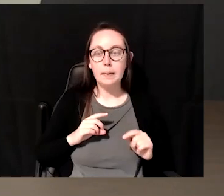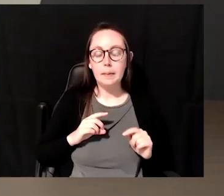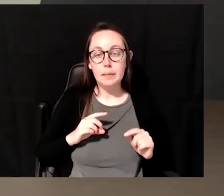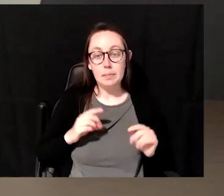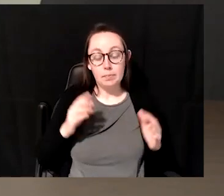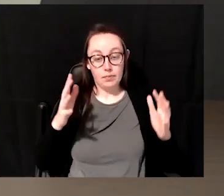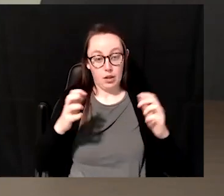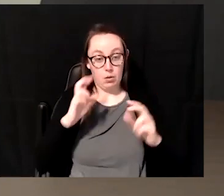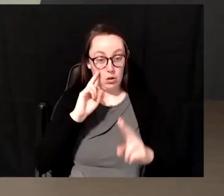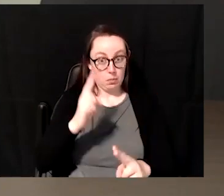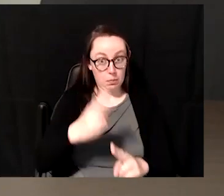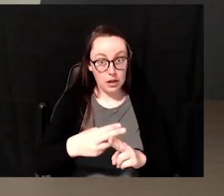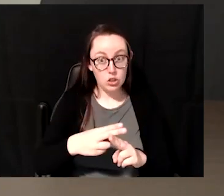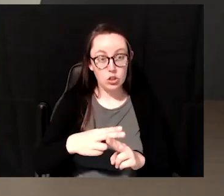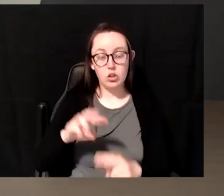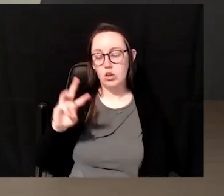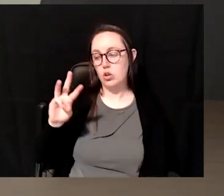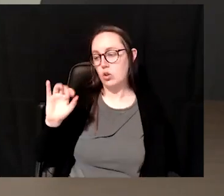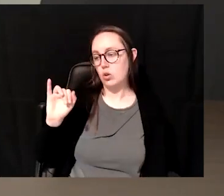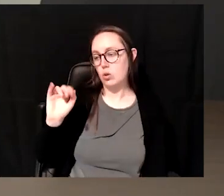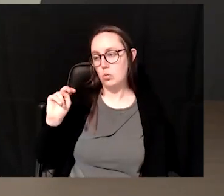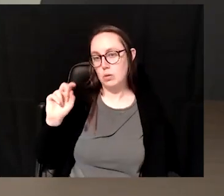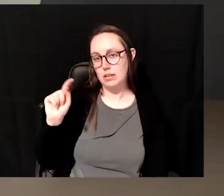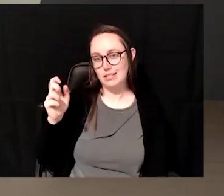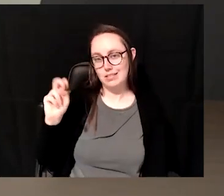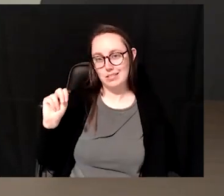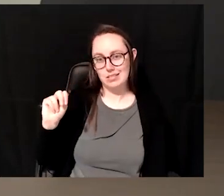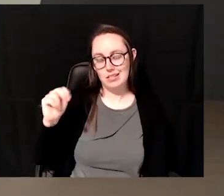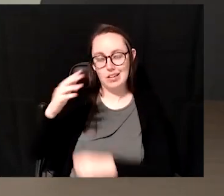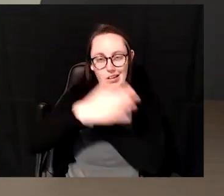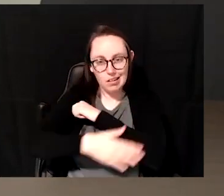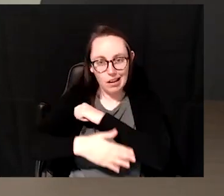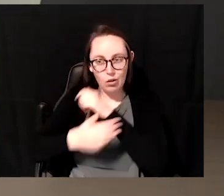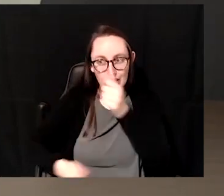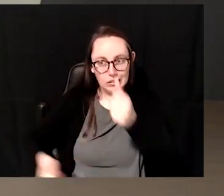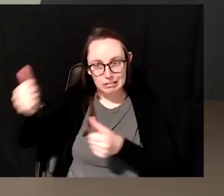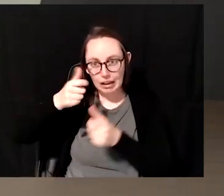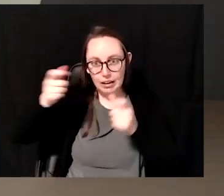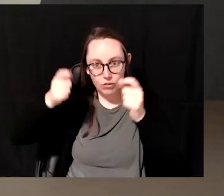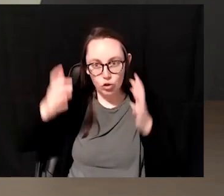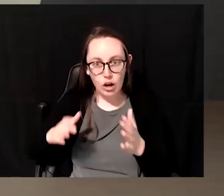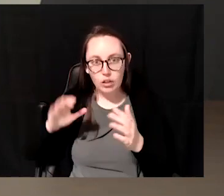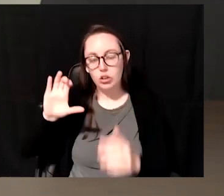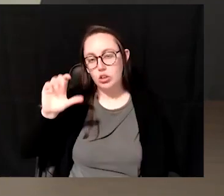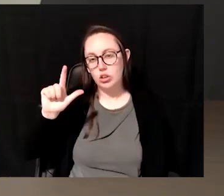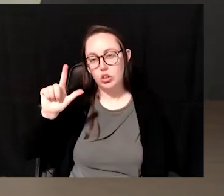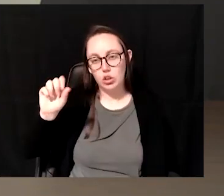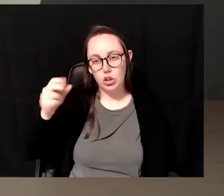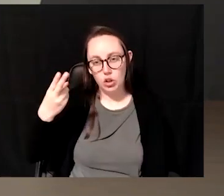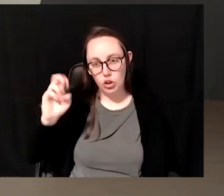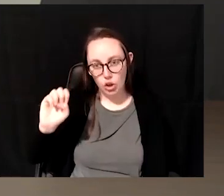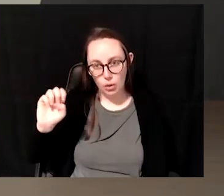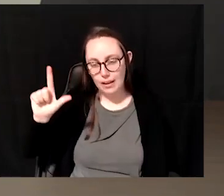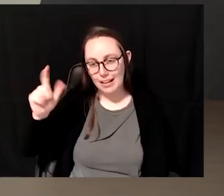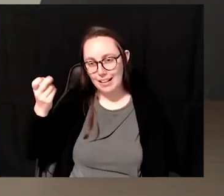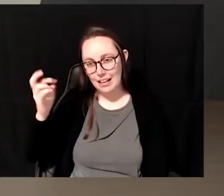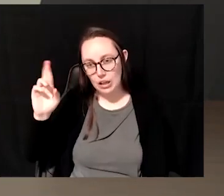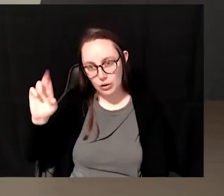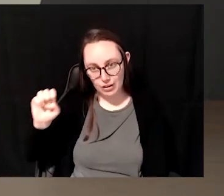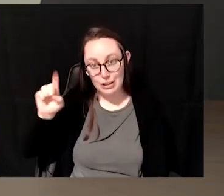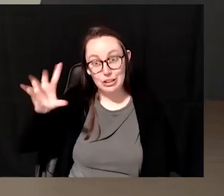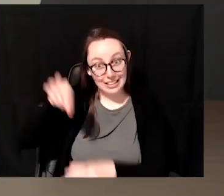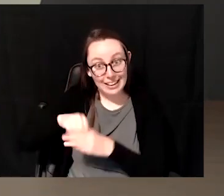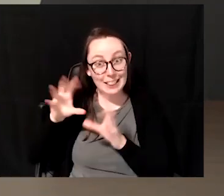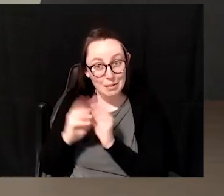uh Winston party executive director Chloe Leary's in the meeting and we'll get her up here in just a moment um as you may